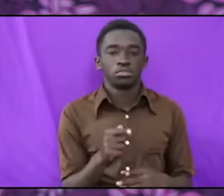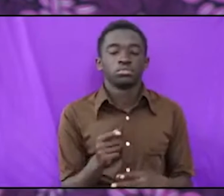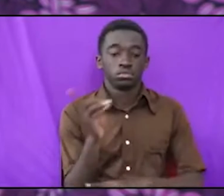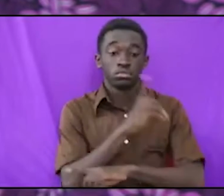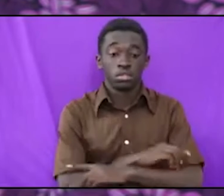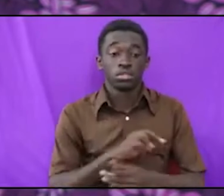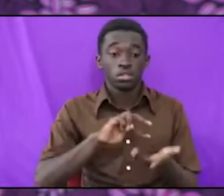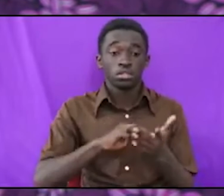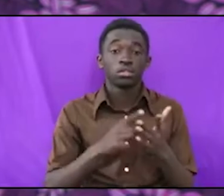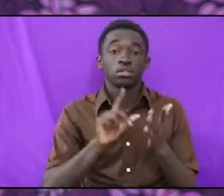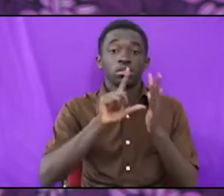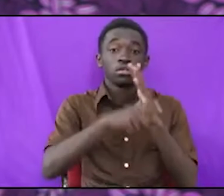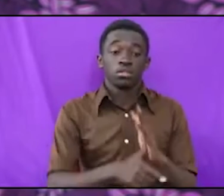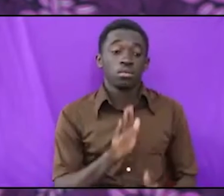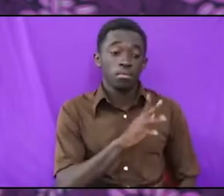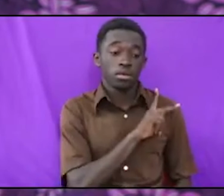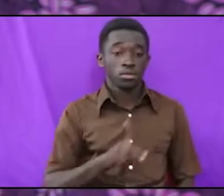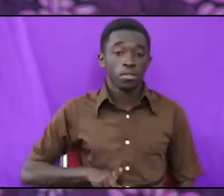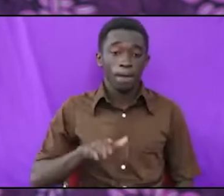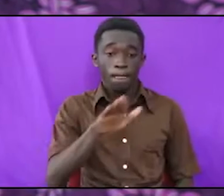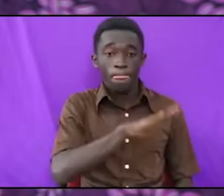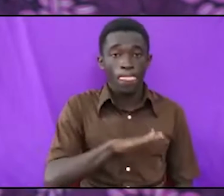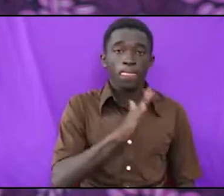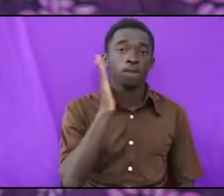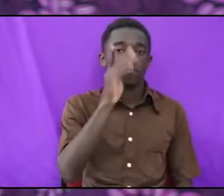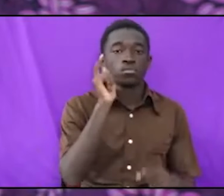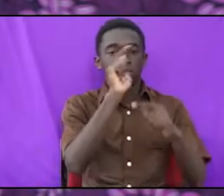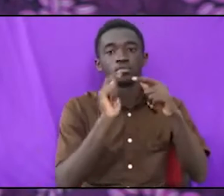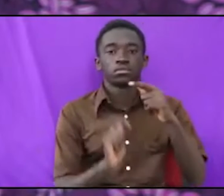is divided and given to the Medes and the Persians.